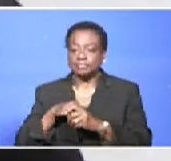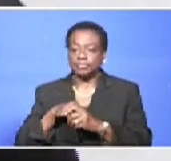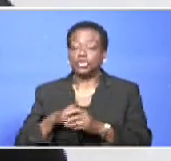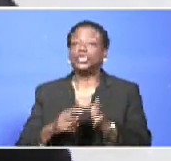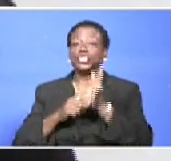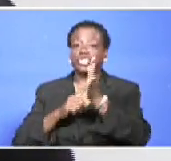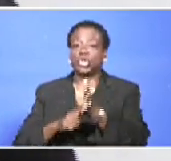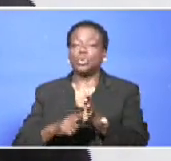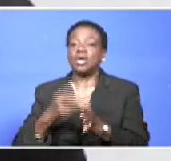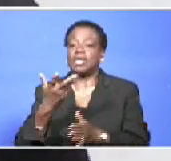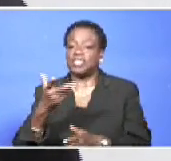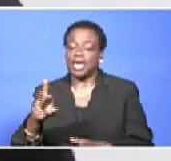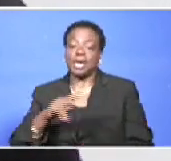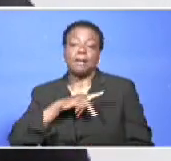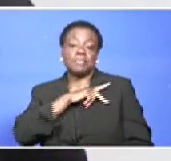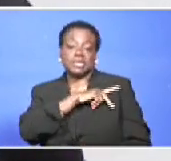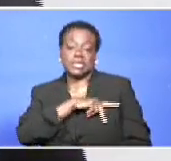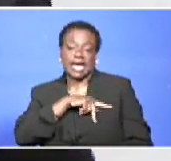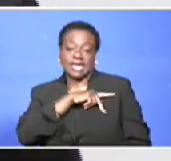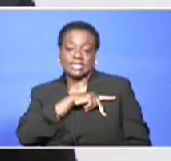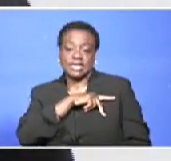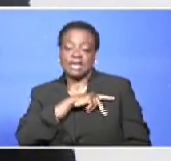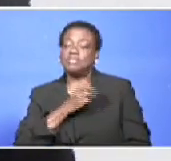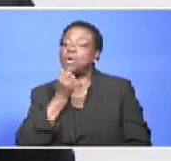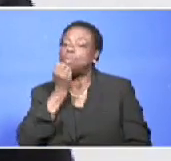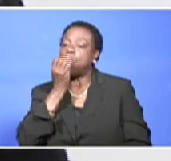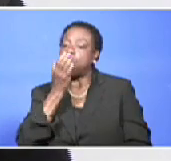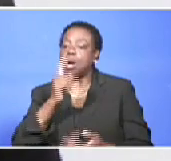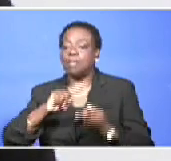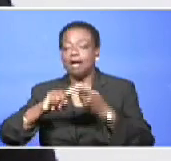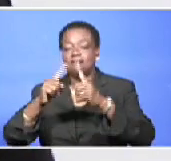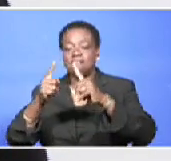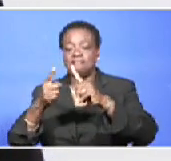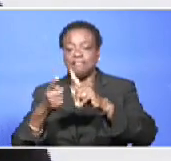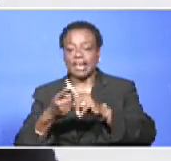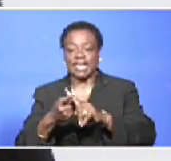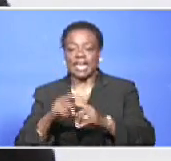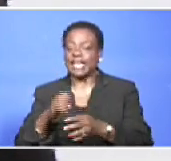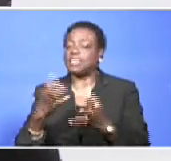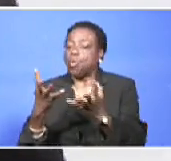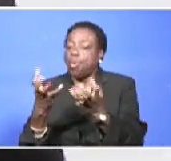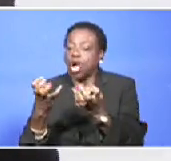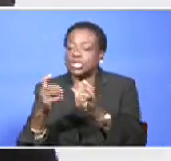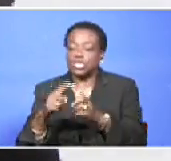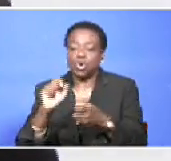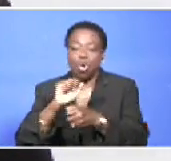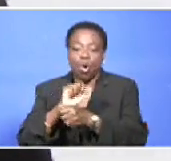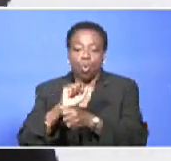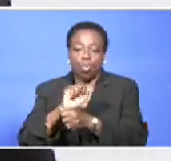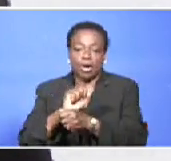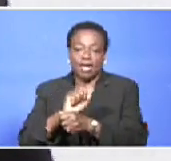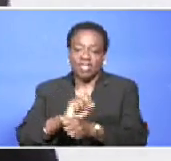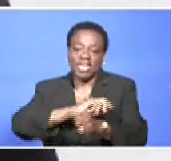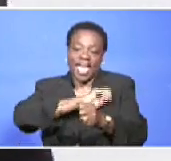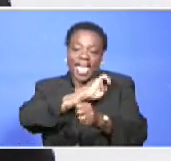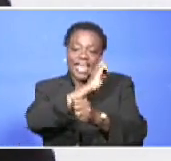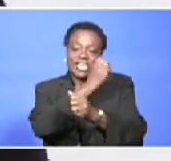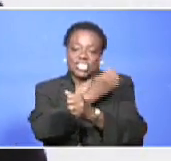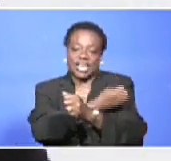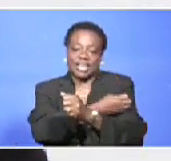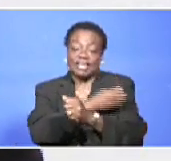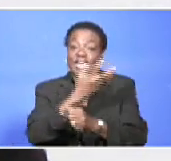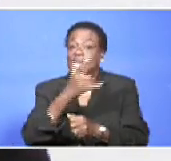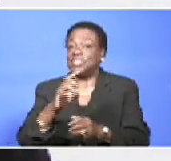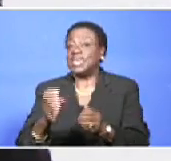their personality, who show that they're warm, they're friendly, they're engaging, they want to work, they are energetic. They